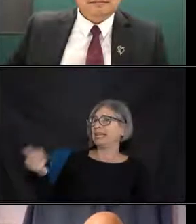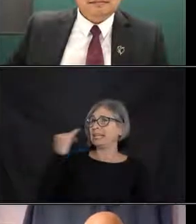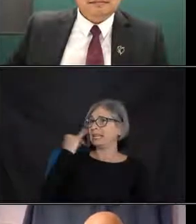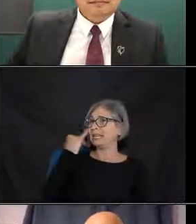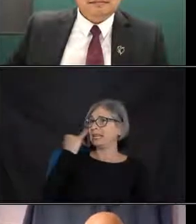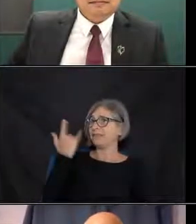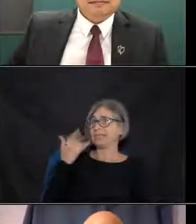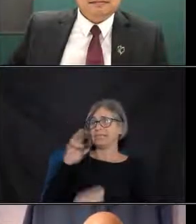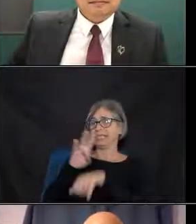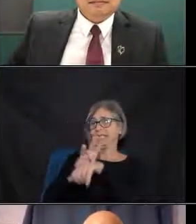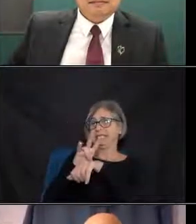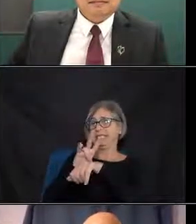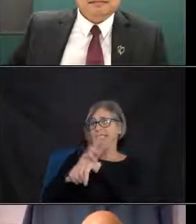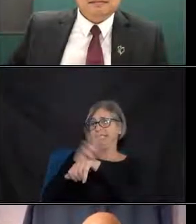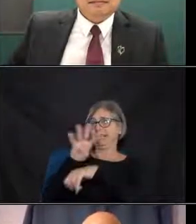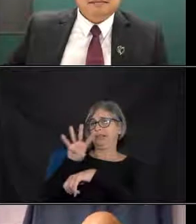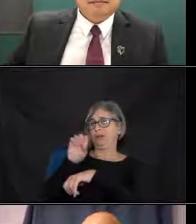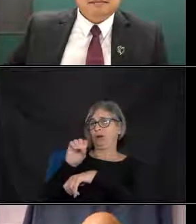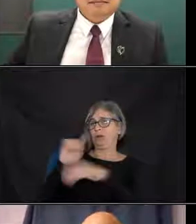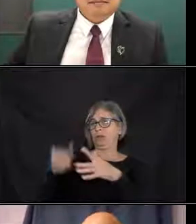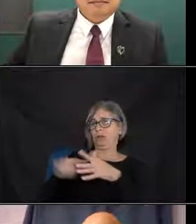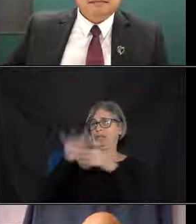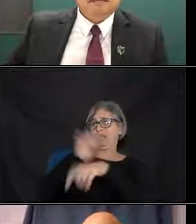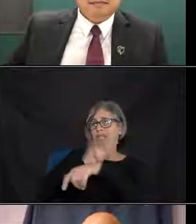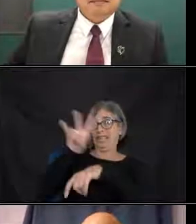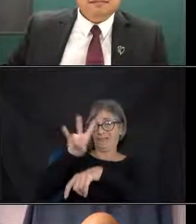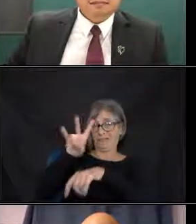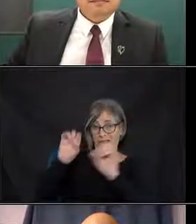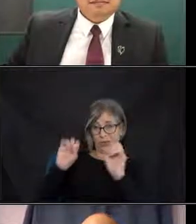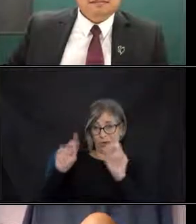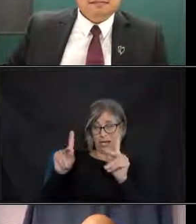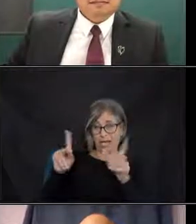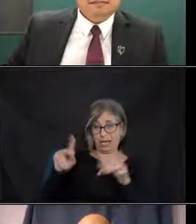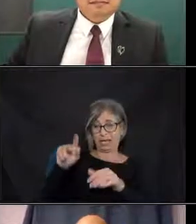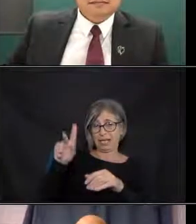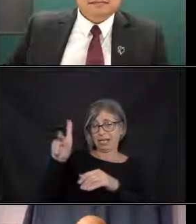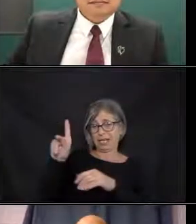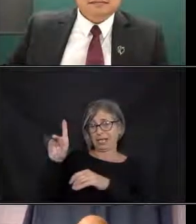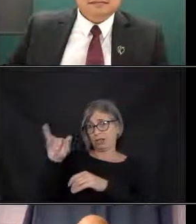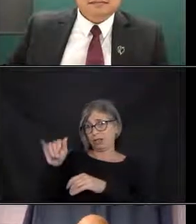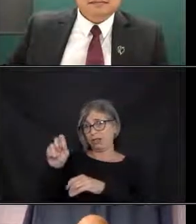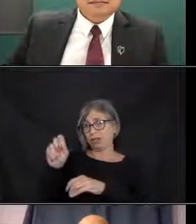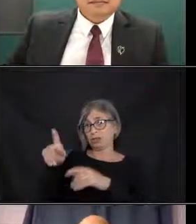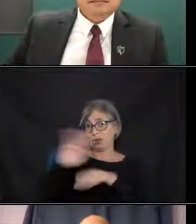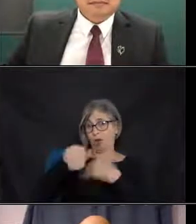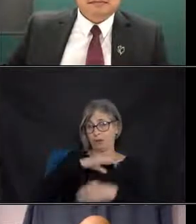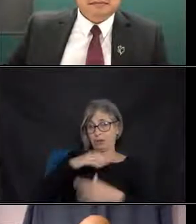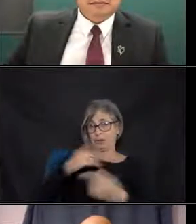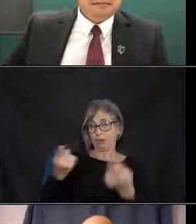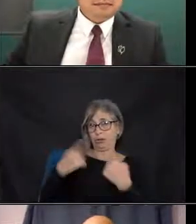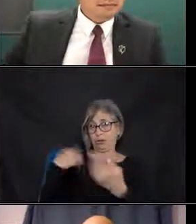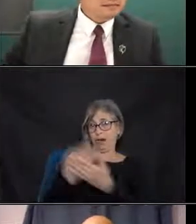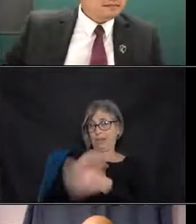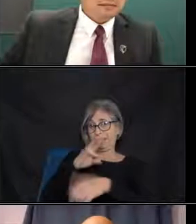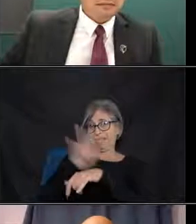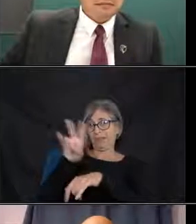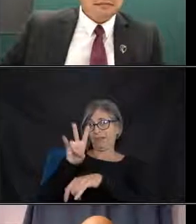almost 6:40 now, we'll try to start it at 7. Is that okay, Justin, Christina, Woodrow? Yes.